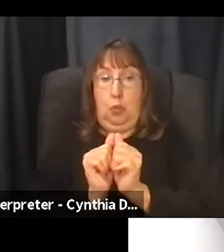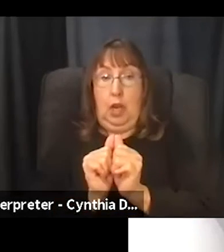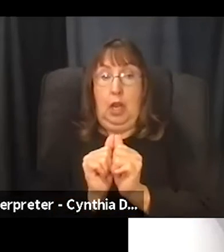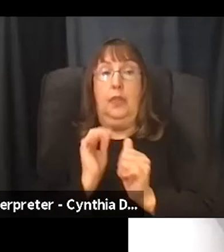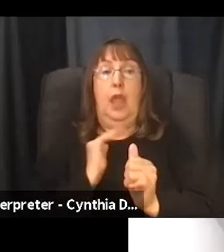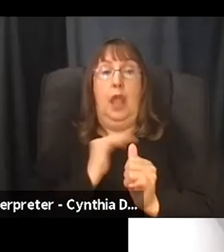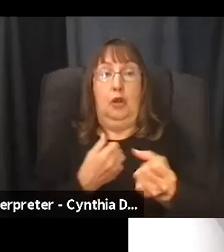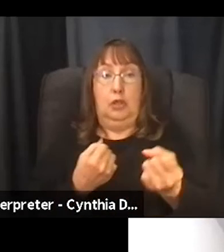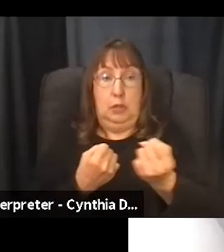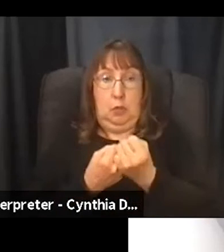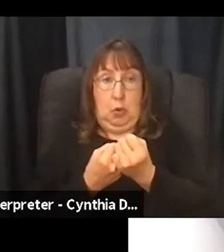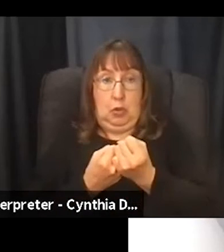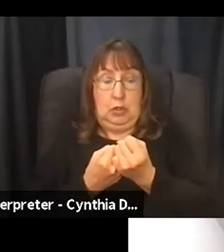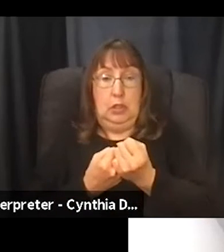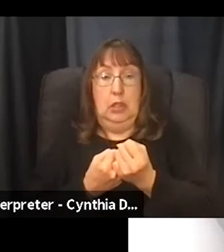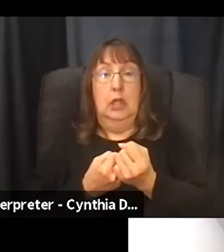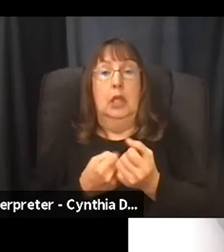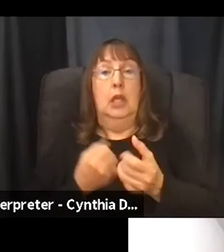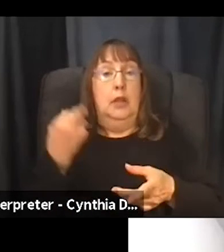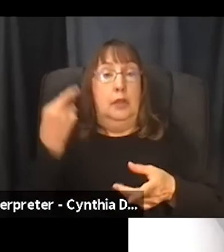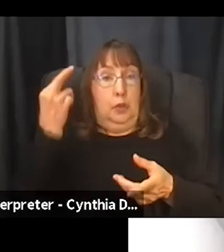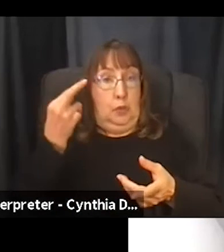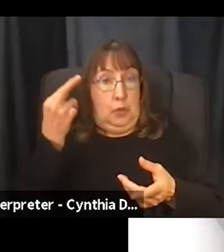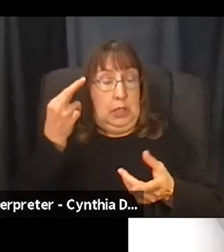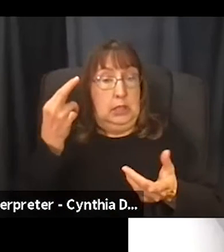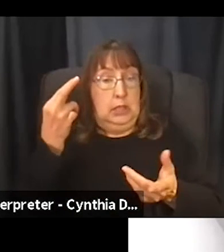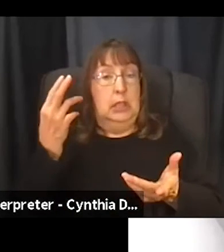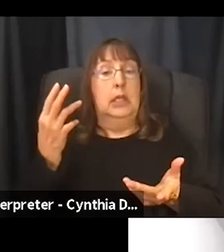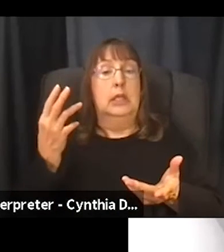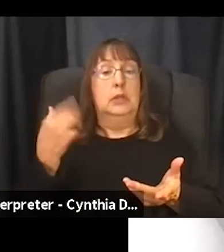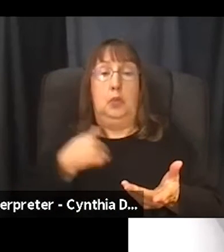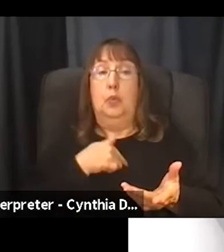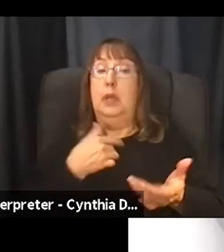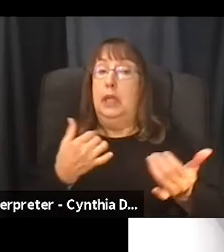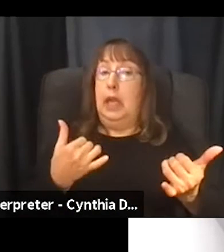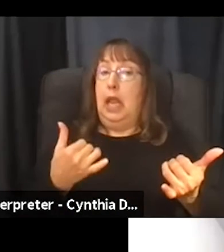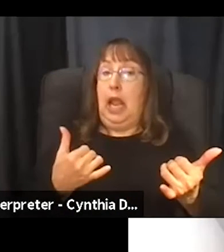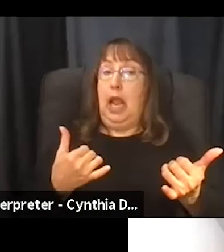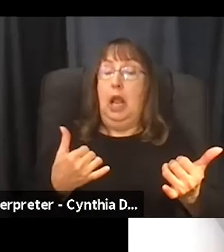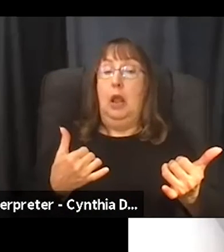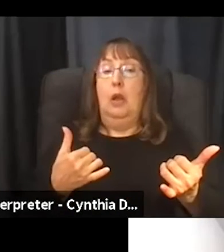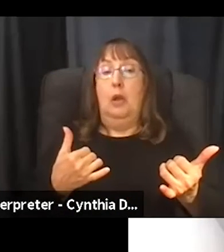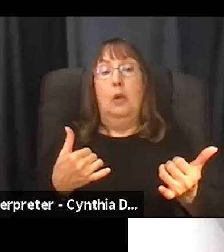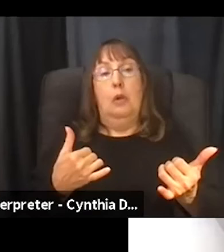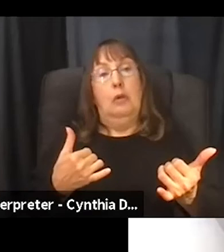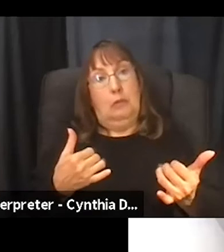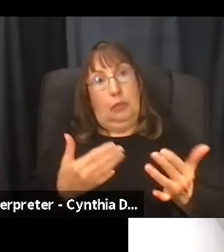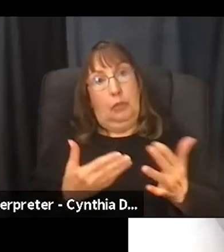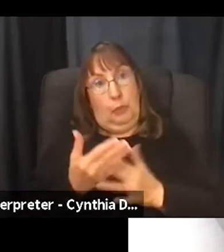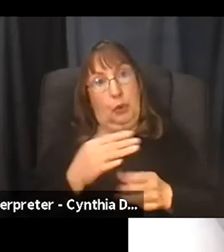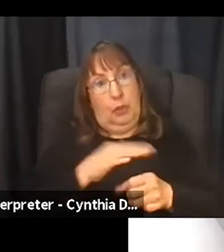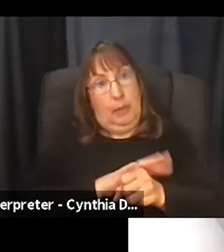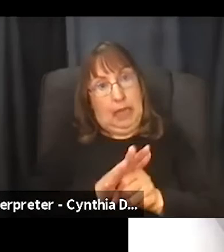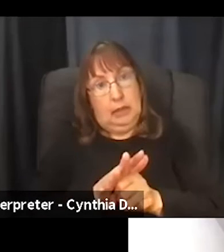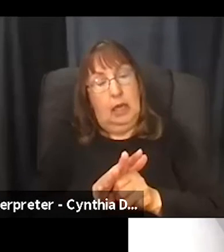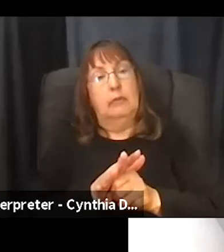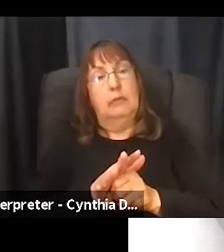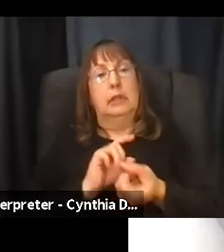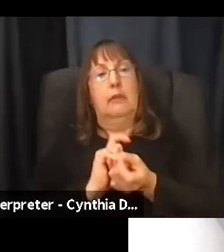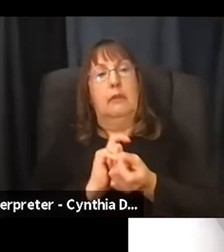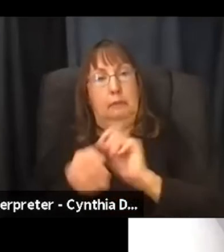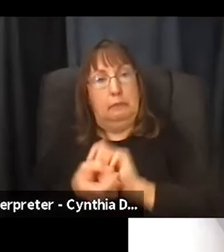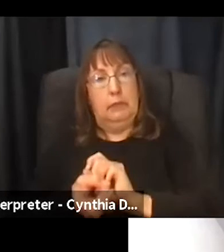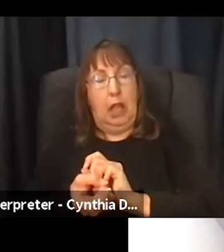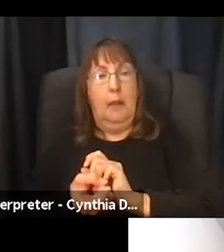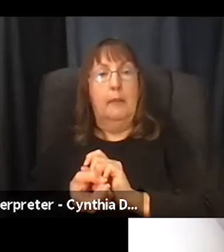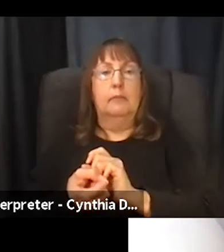support. The reason is that we now, as a part of the pandemic, have gone to a virtual process, and we